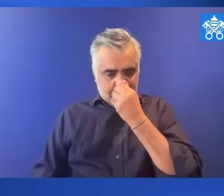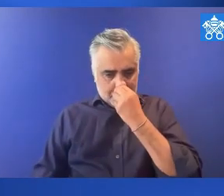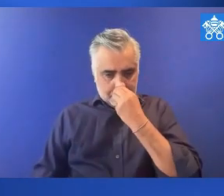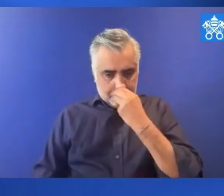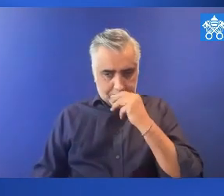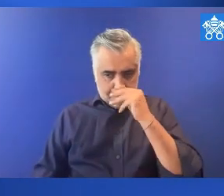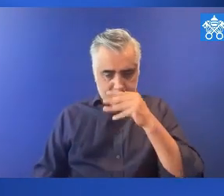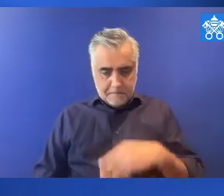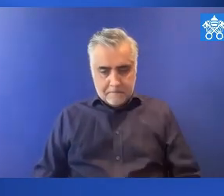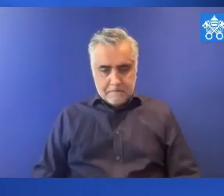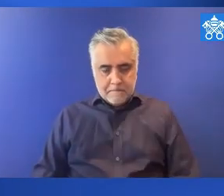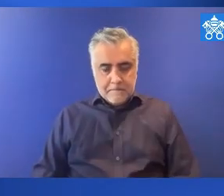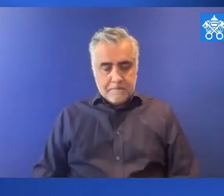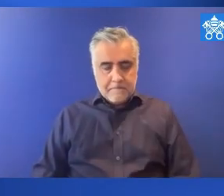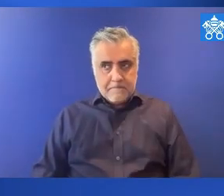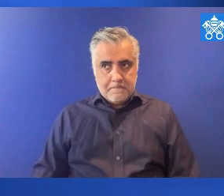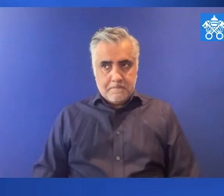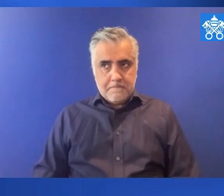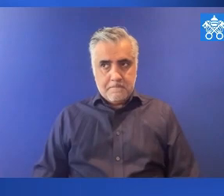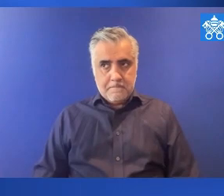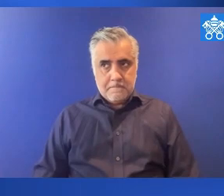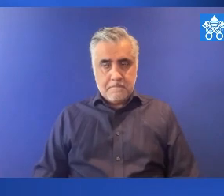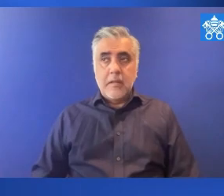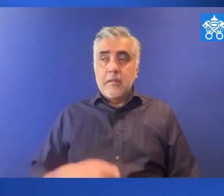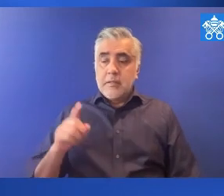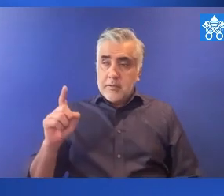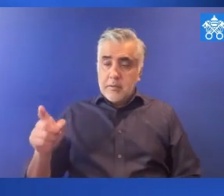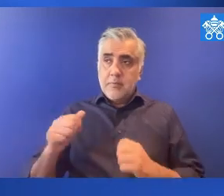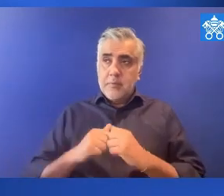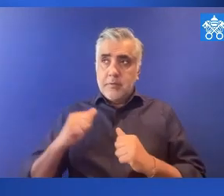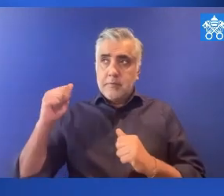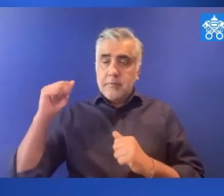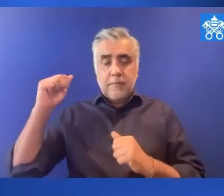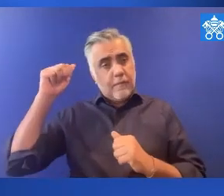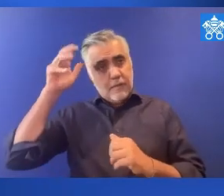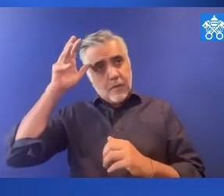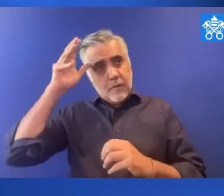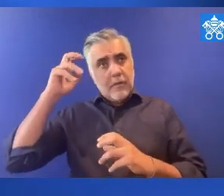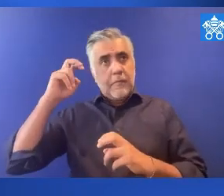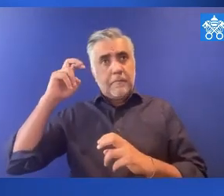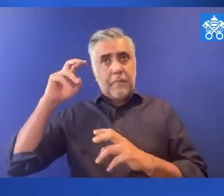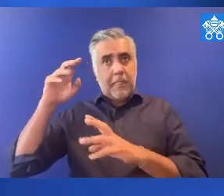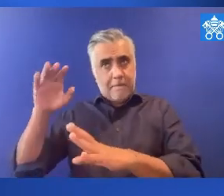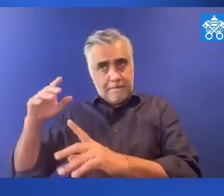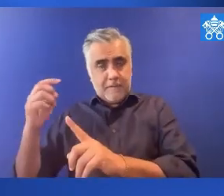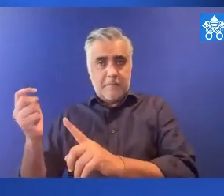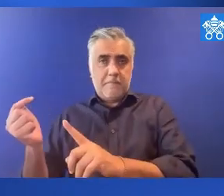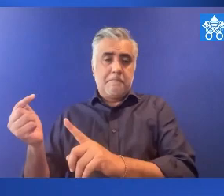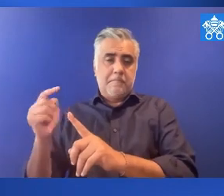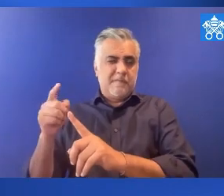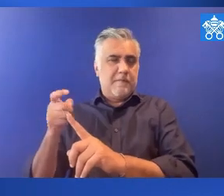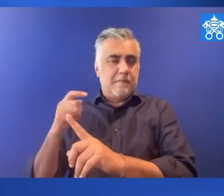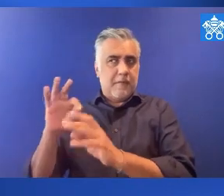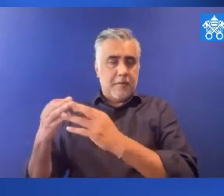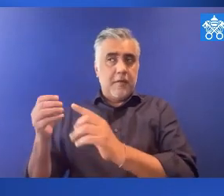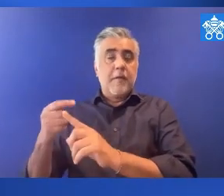visiting Asti, a place from which his grandparents, with his father, Mario Bergoglio, emigrated